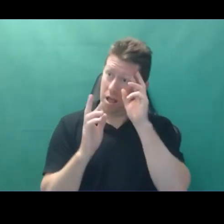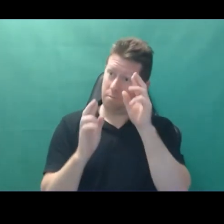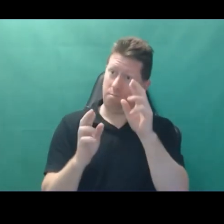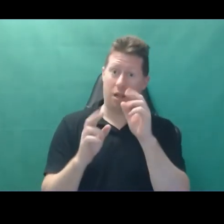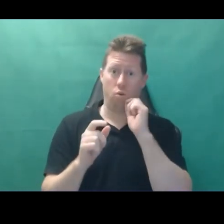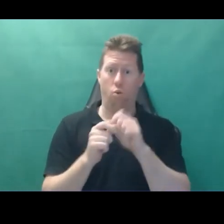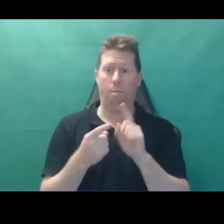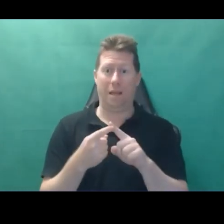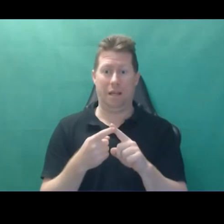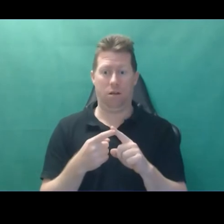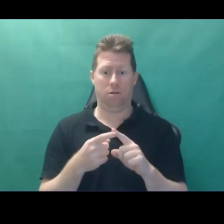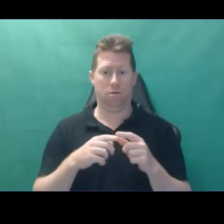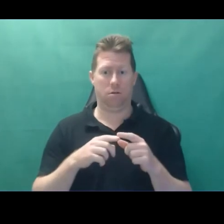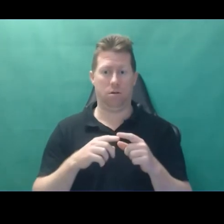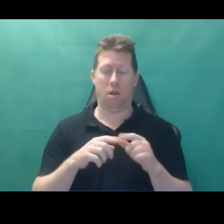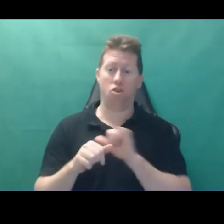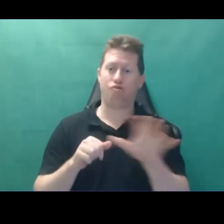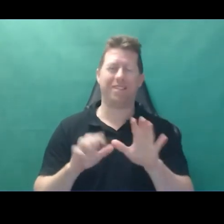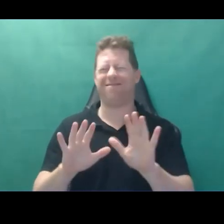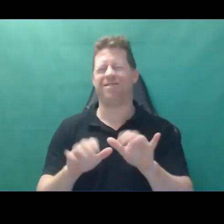the latest, not the greatest,